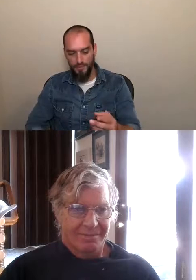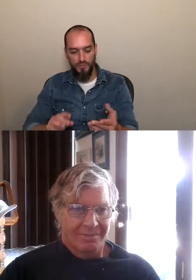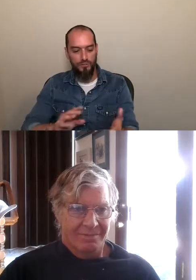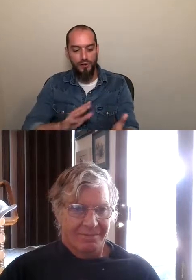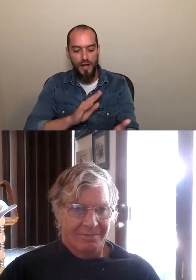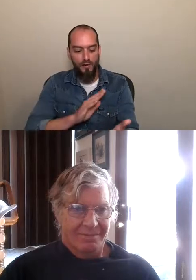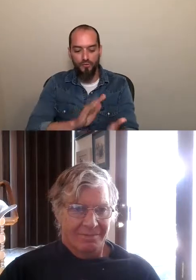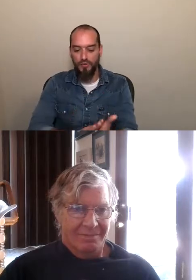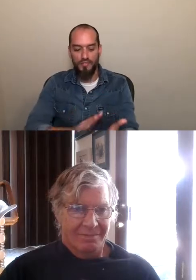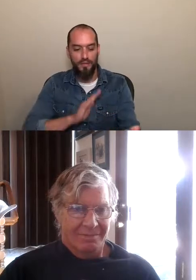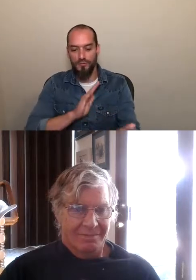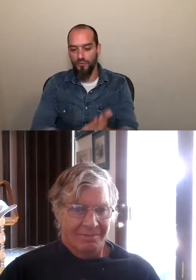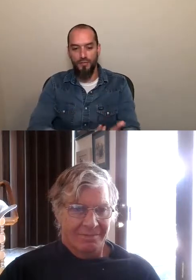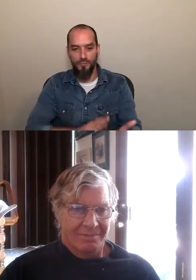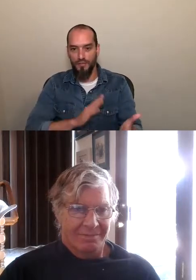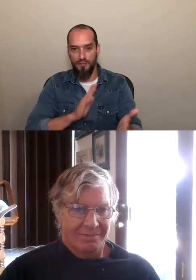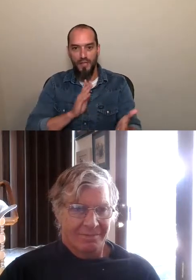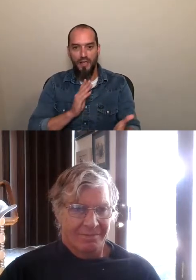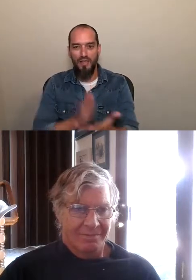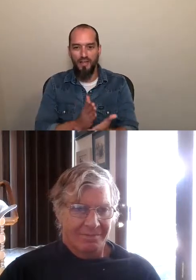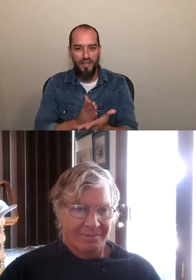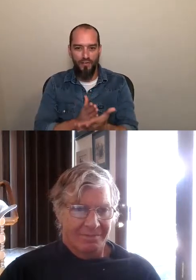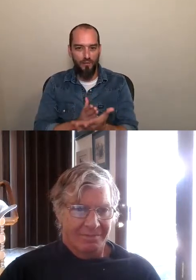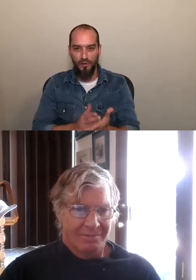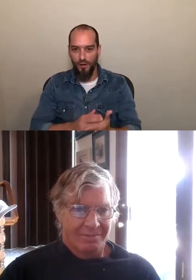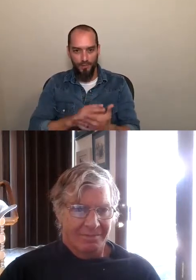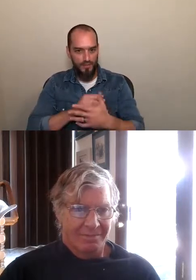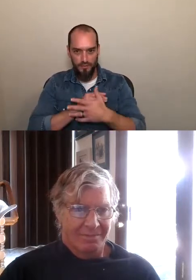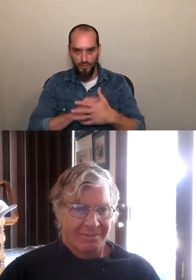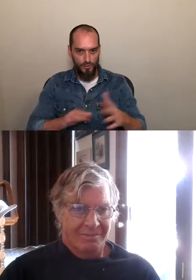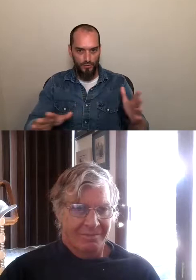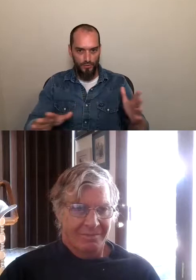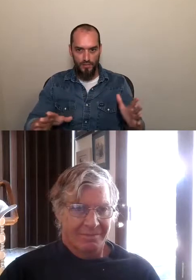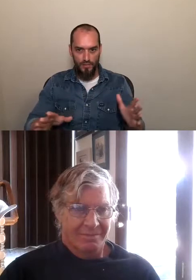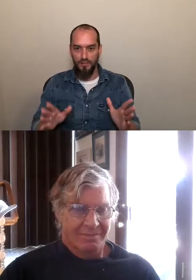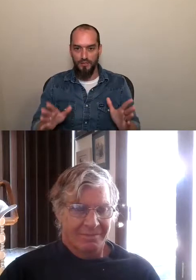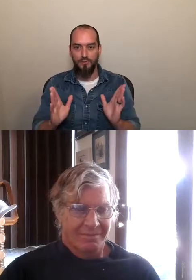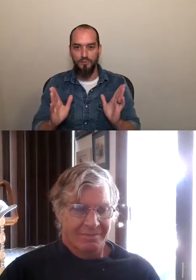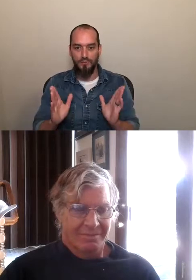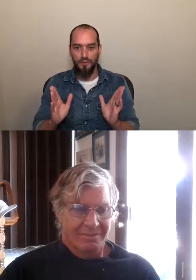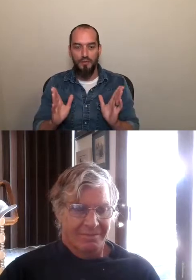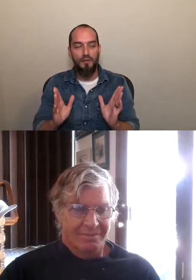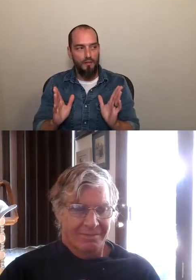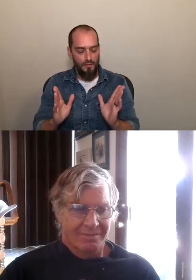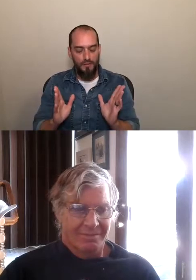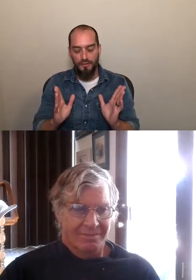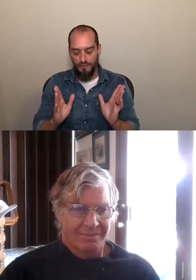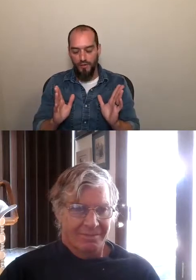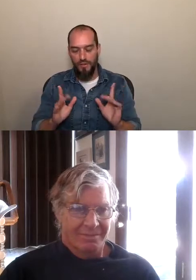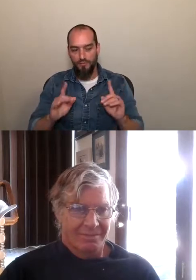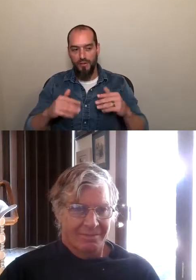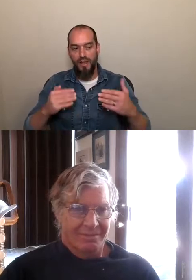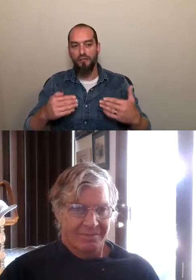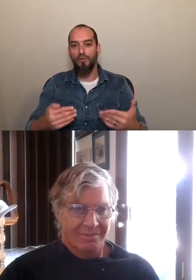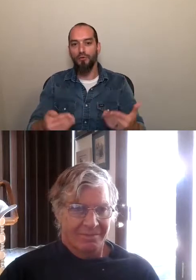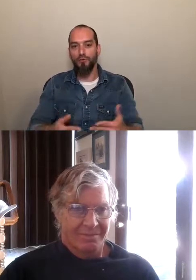crazy because you've already hired three inspectors, four inspectors, and they can't find the problem because all they're doing is air quality samples, find